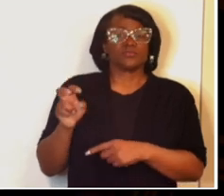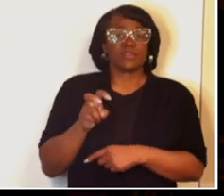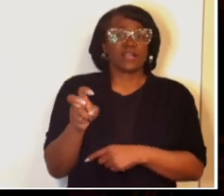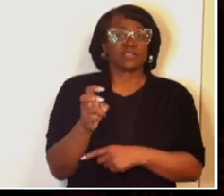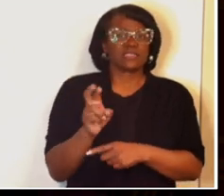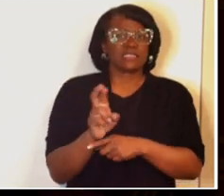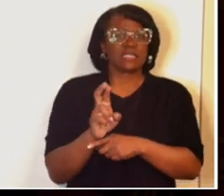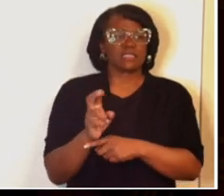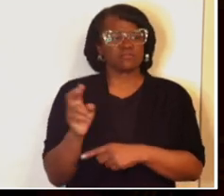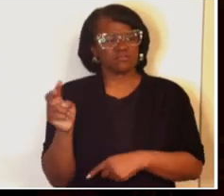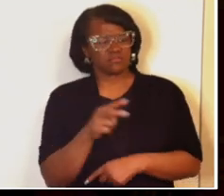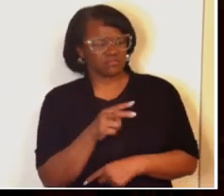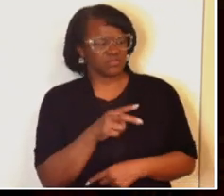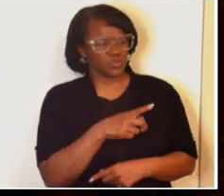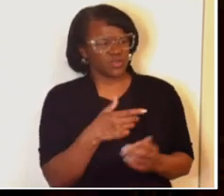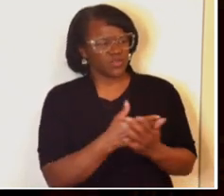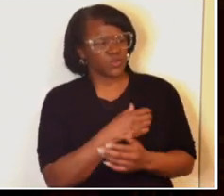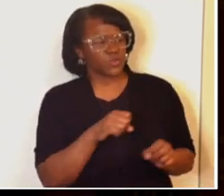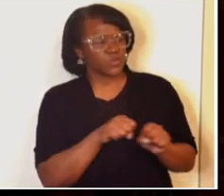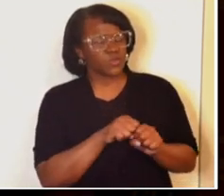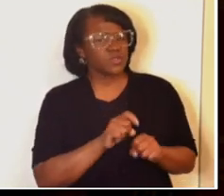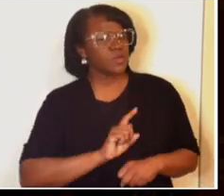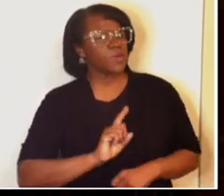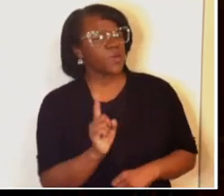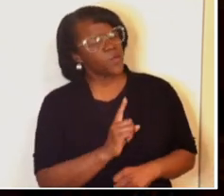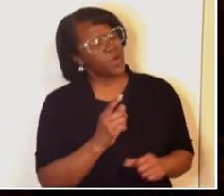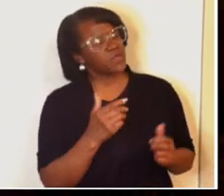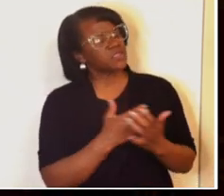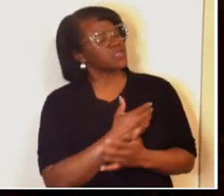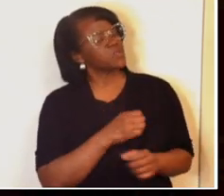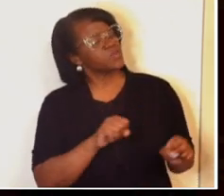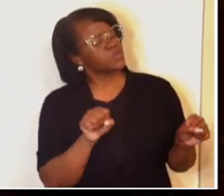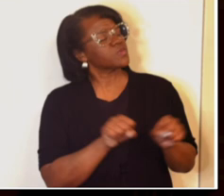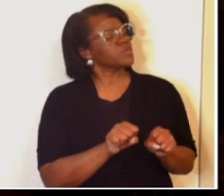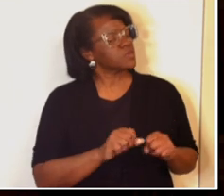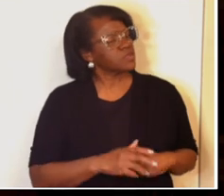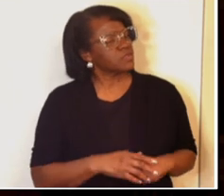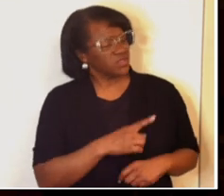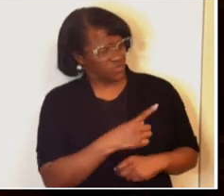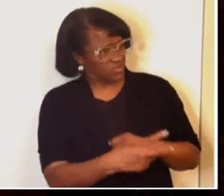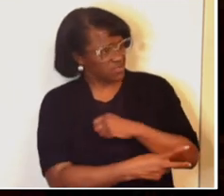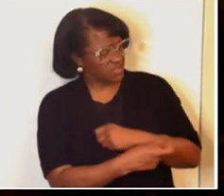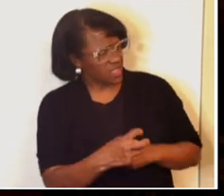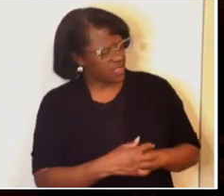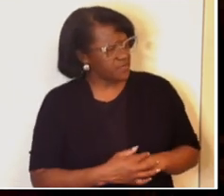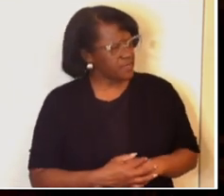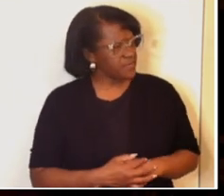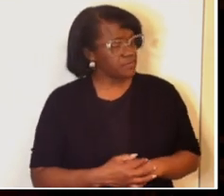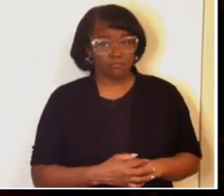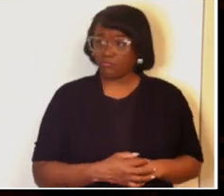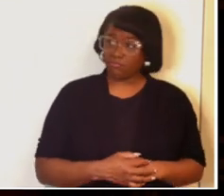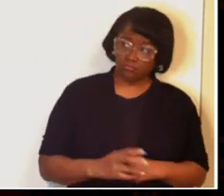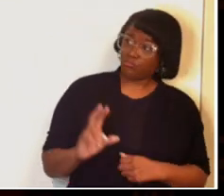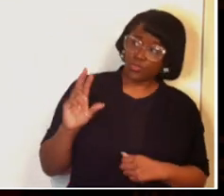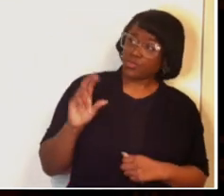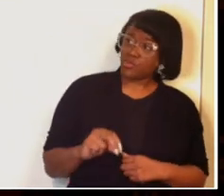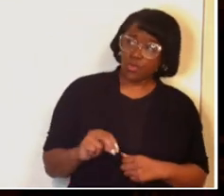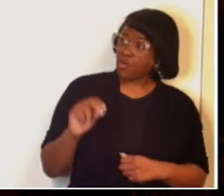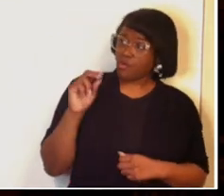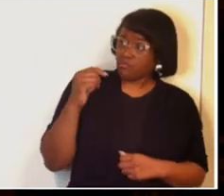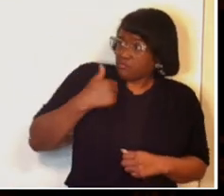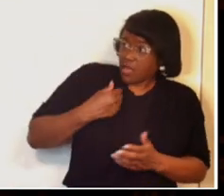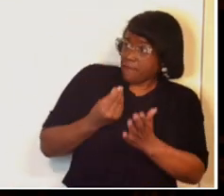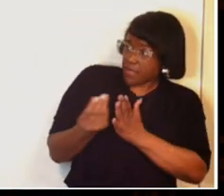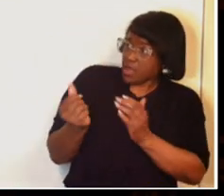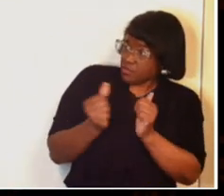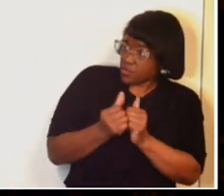pair of shoes. Where did these new shoes come from? Did you steal them? No, sir, I bought them with